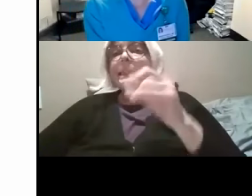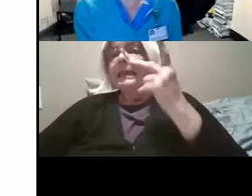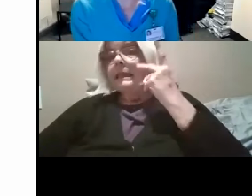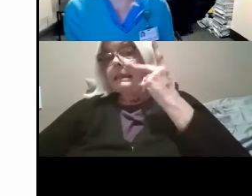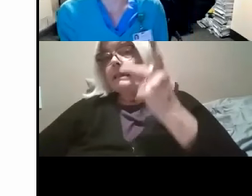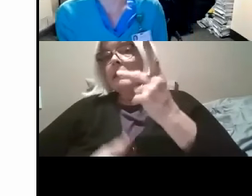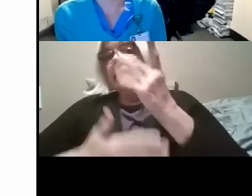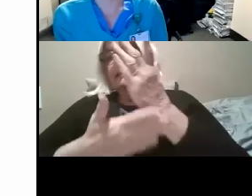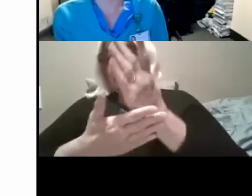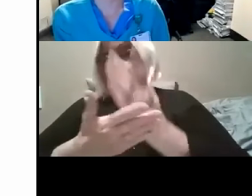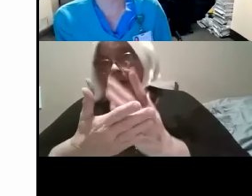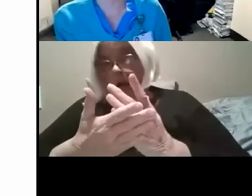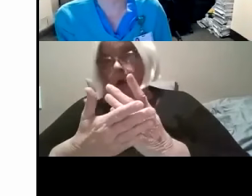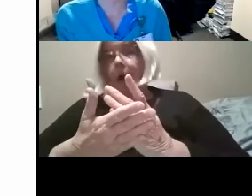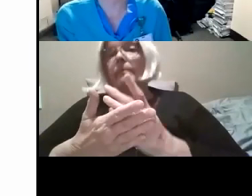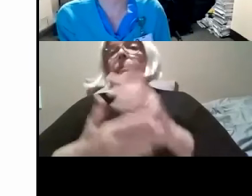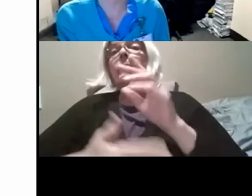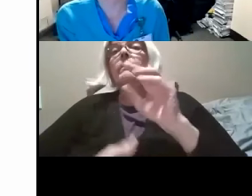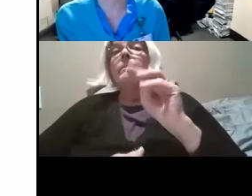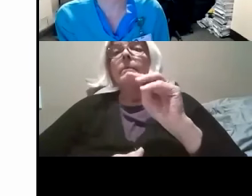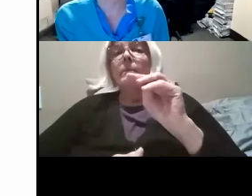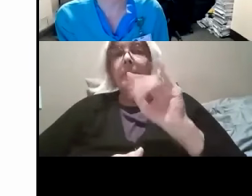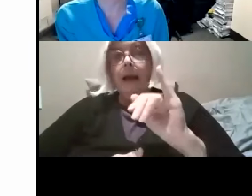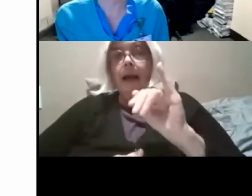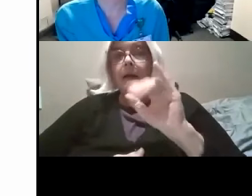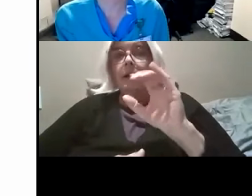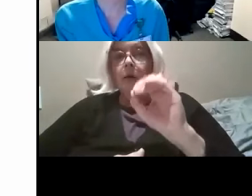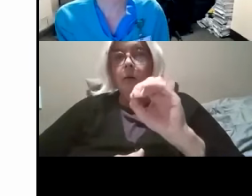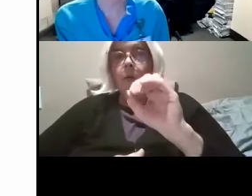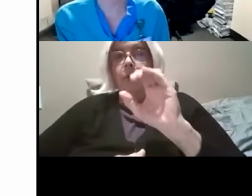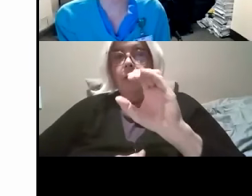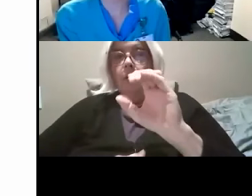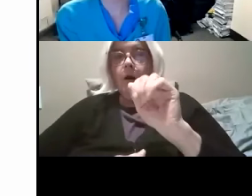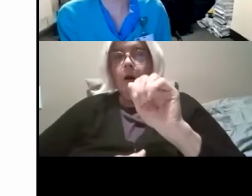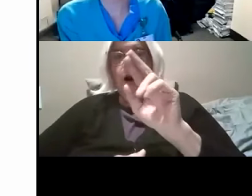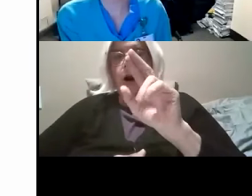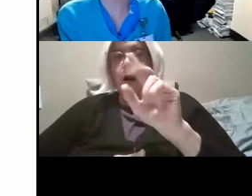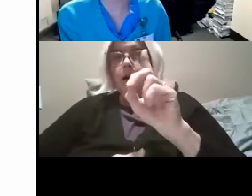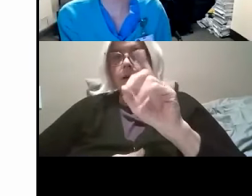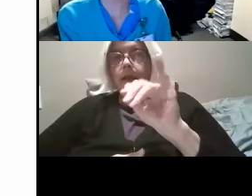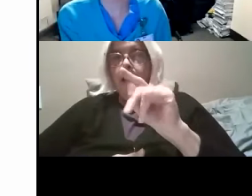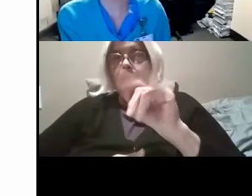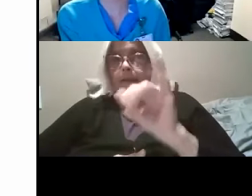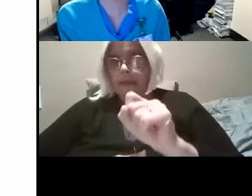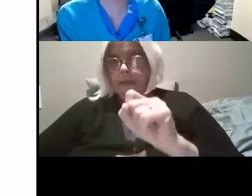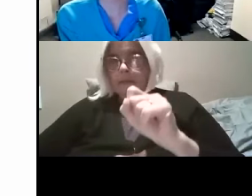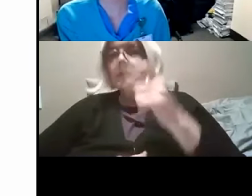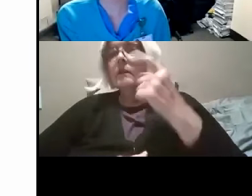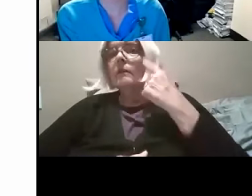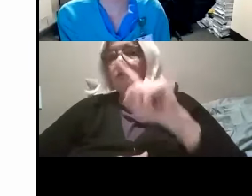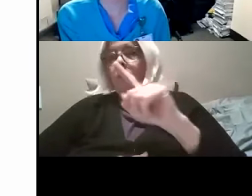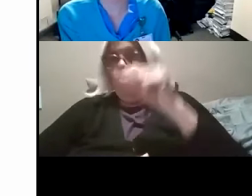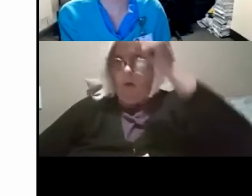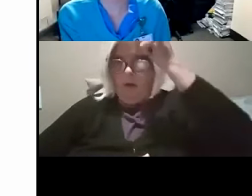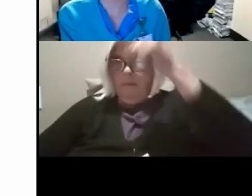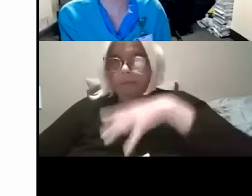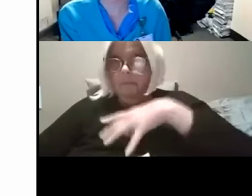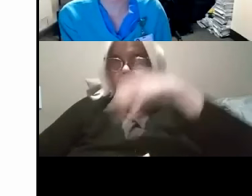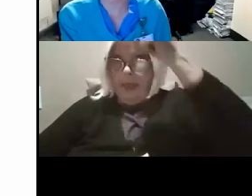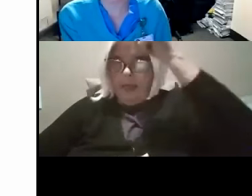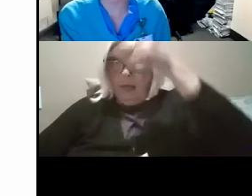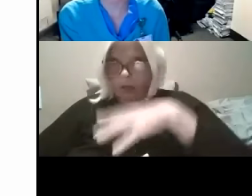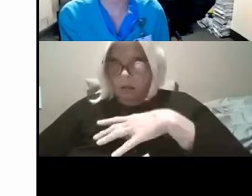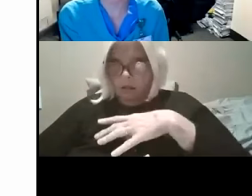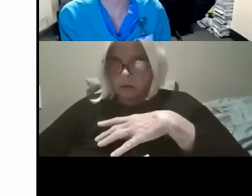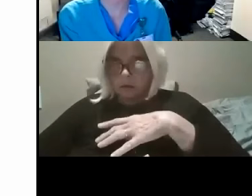really rare. It is so rare. We had to give like tens and hundreds of thousands of doses of this vaccine to even see this